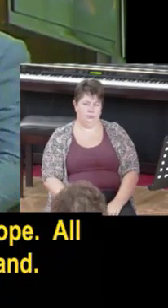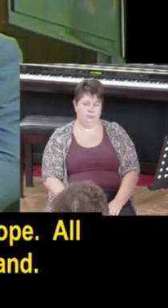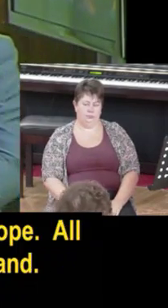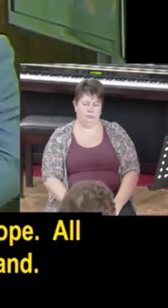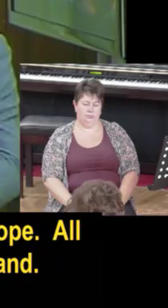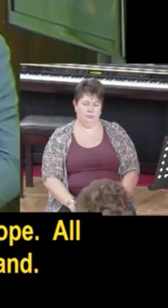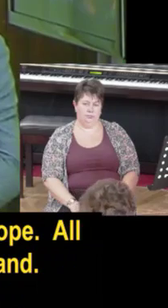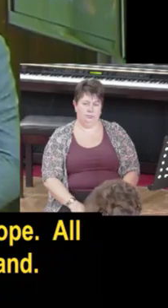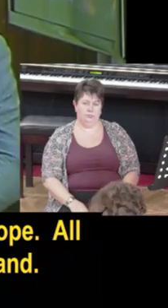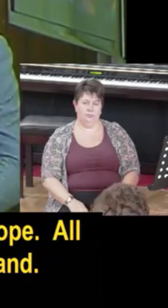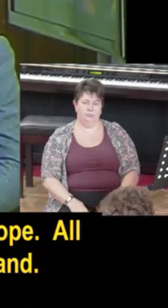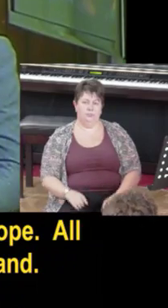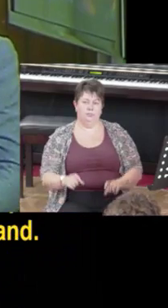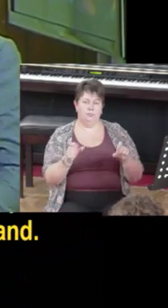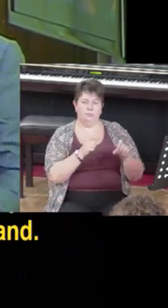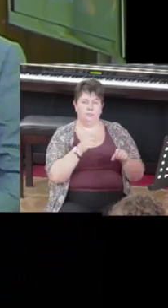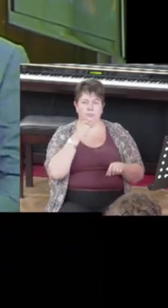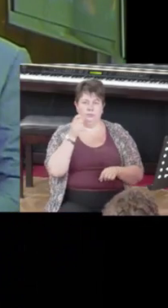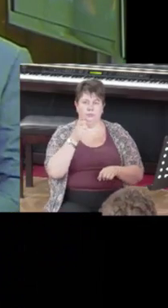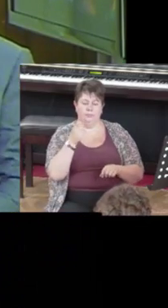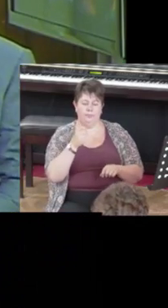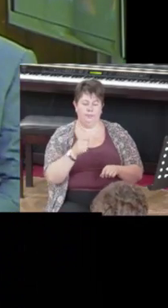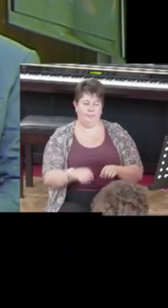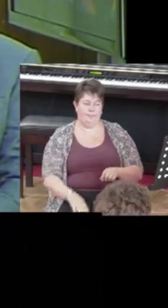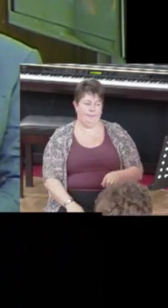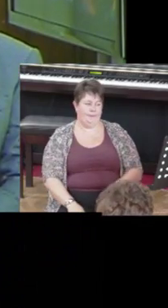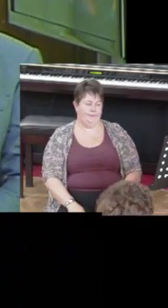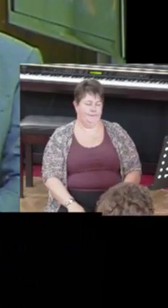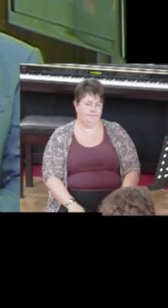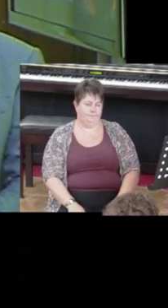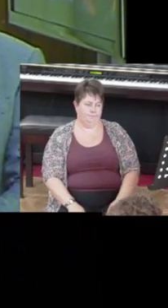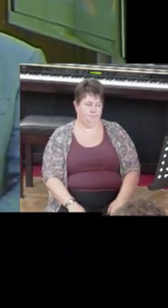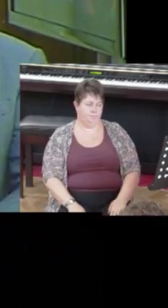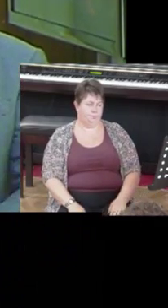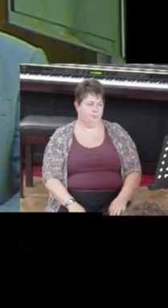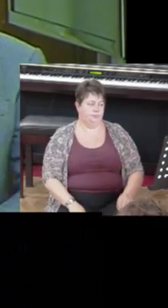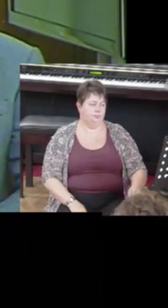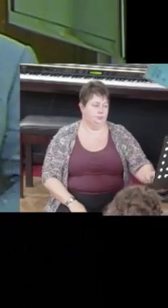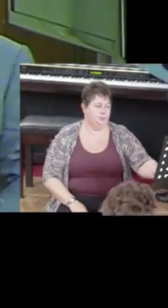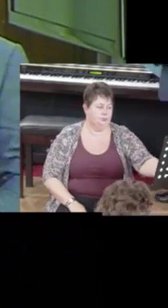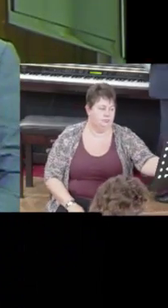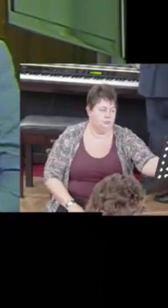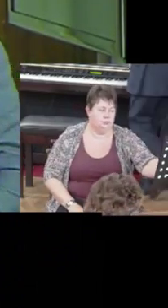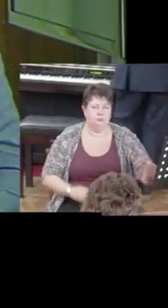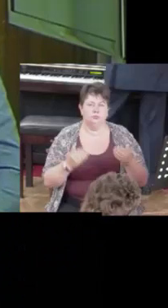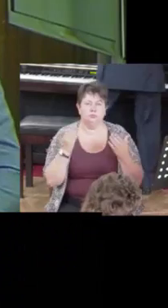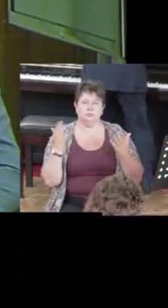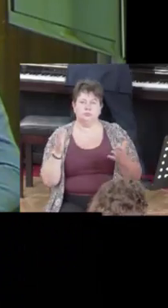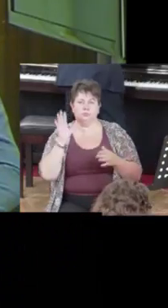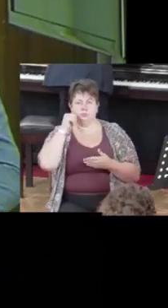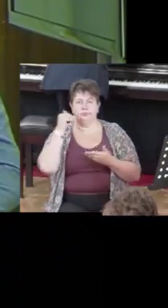We continue our worship as we bring to God our offering. The offering will now be uplifted.